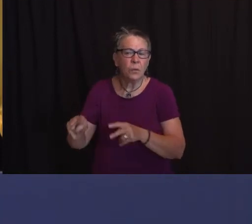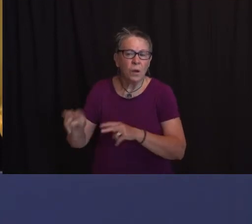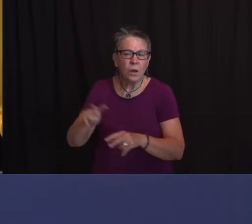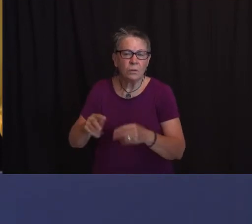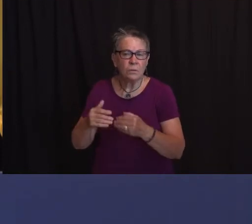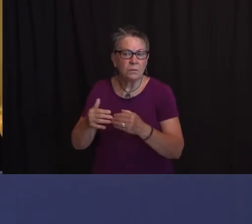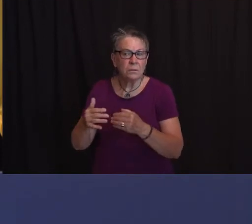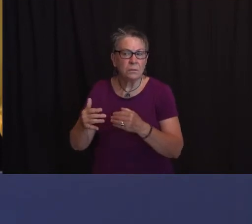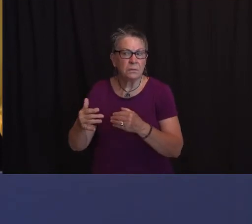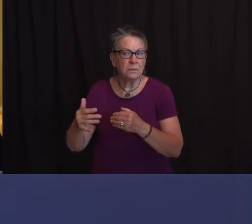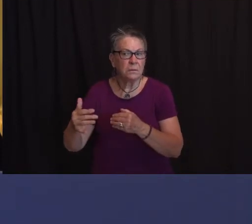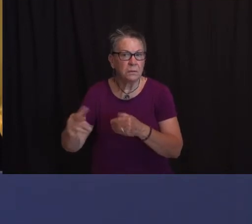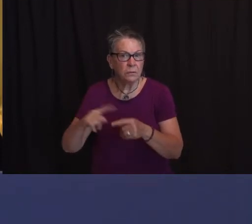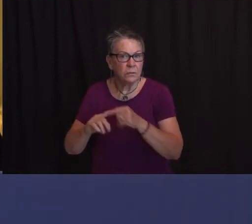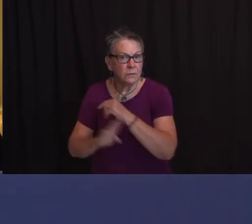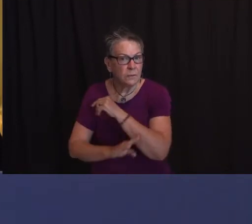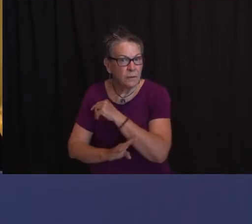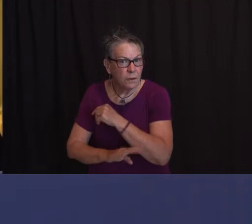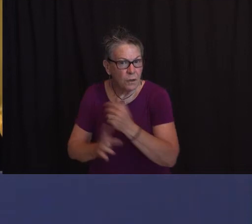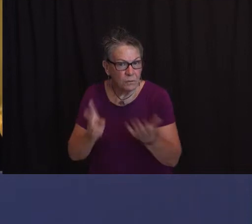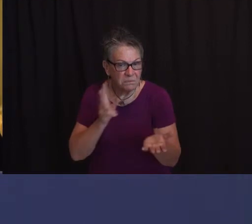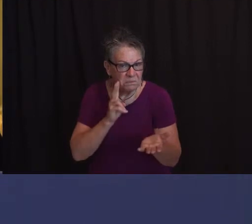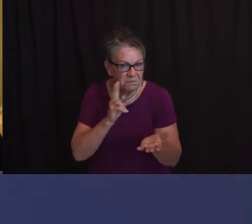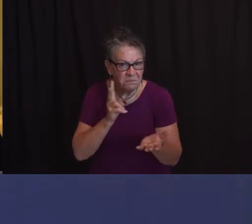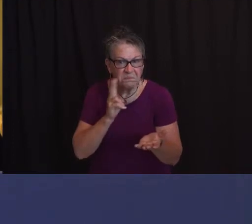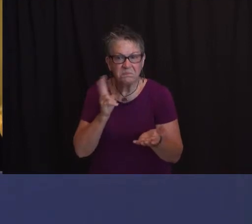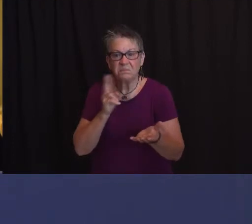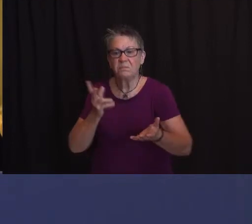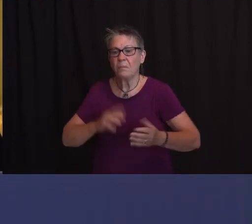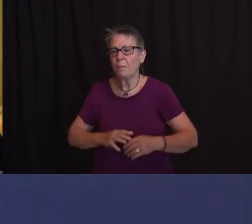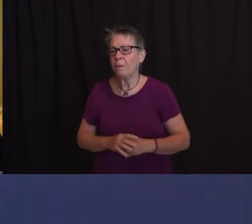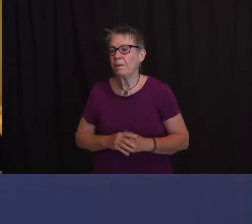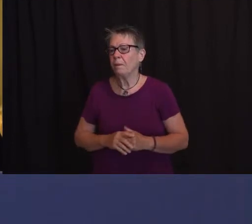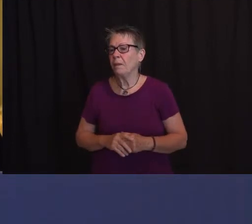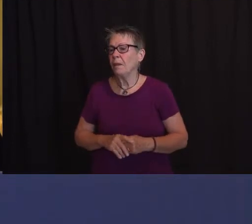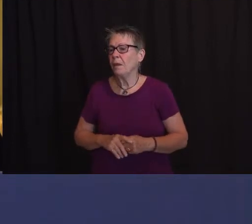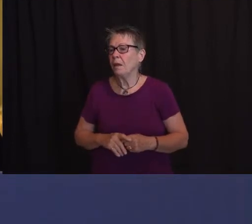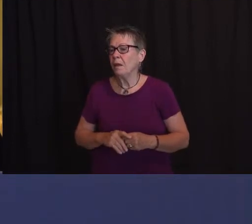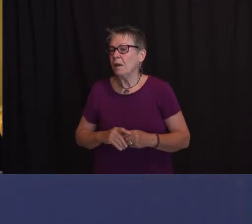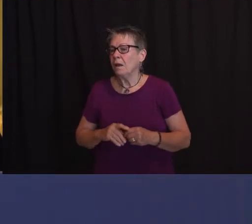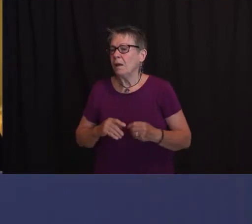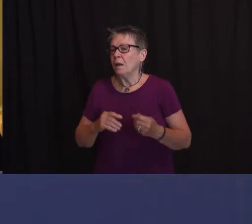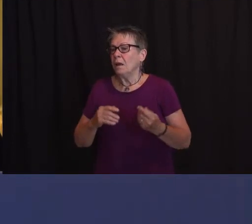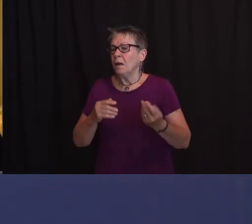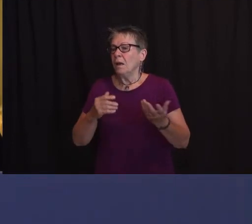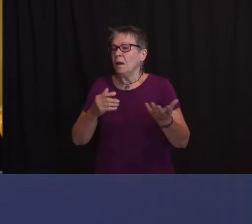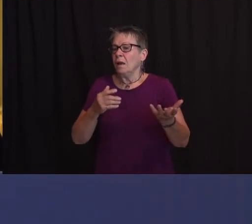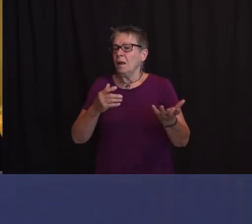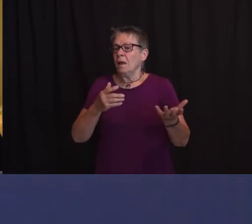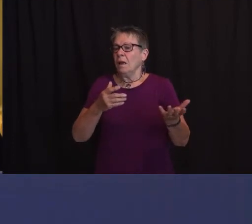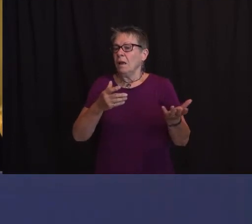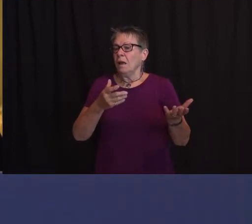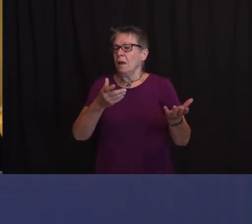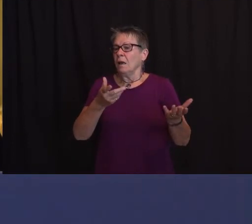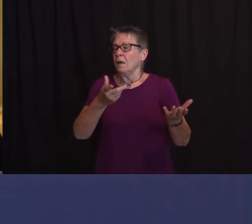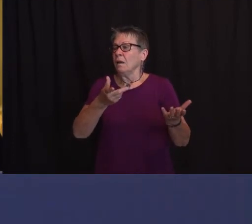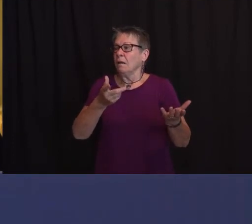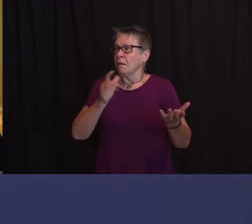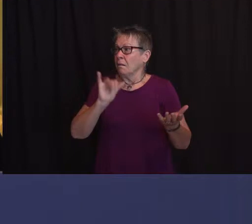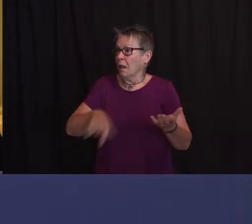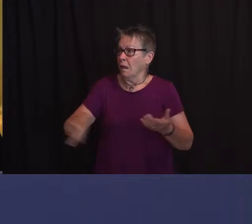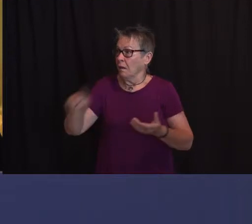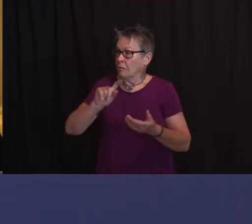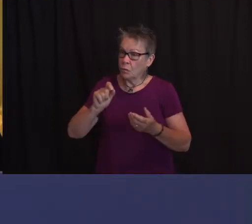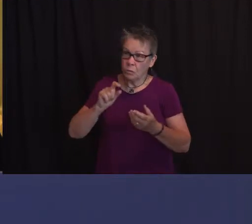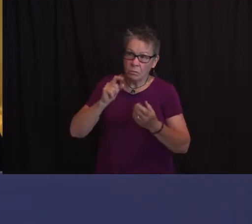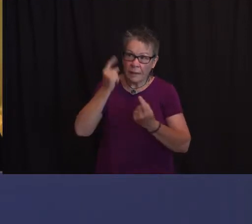in, a mask decision you have the ability. More time on the clock is realistic, and you can make that